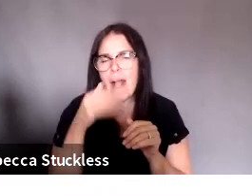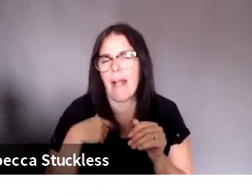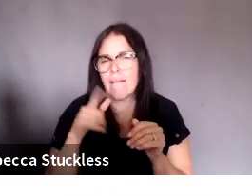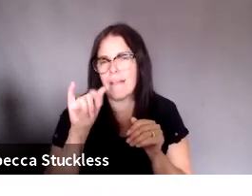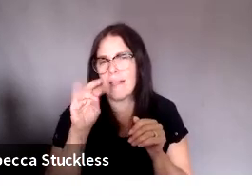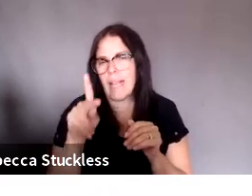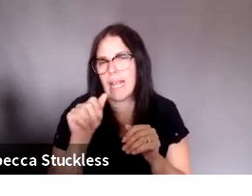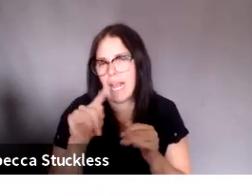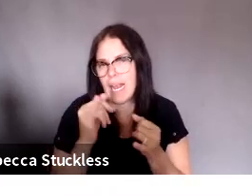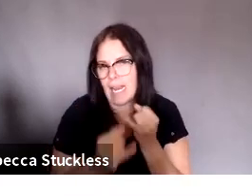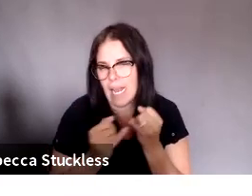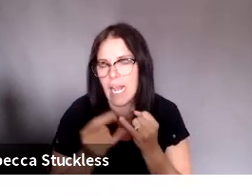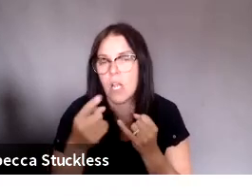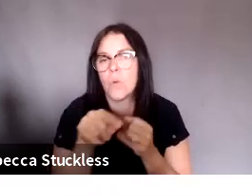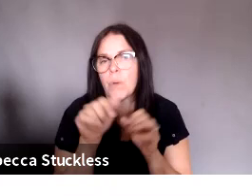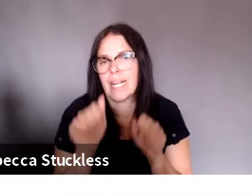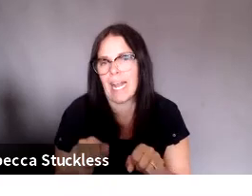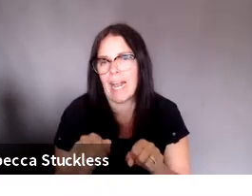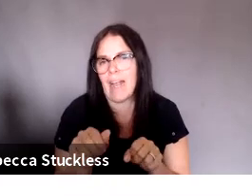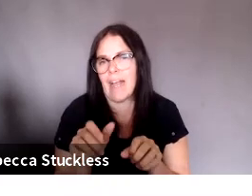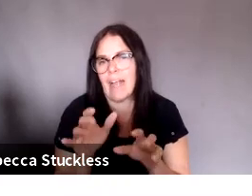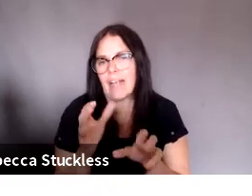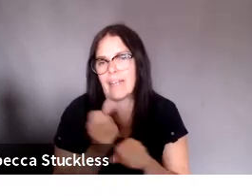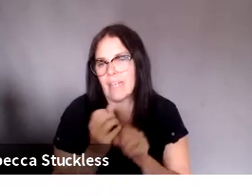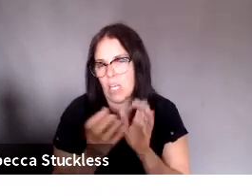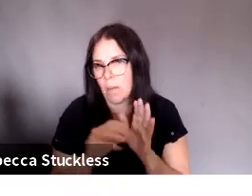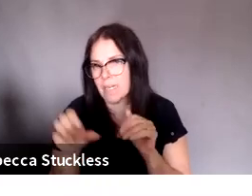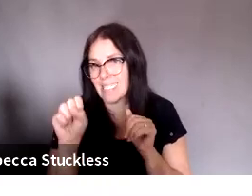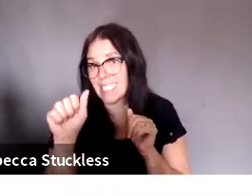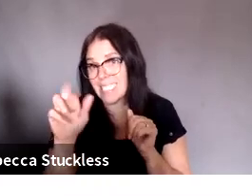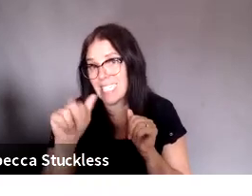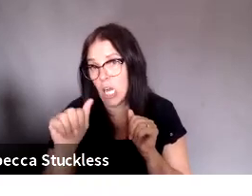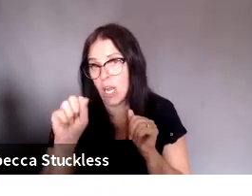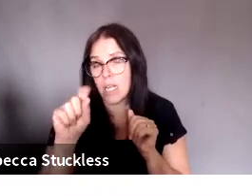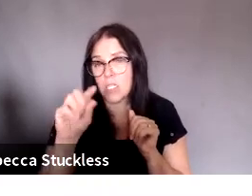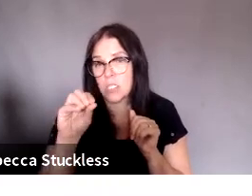and you will be able to provide a copy of it. Sarah Stalker will send out